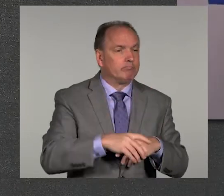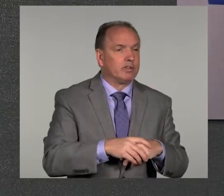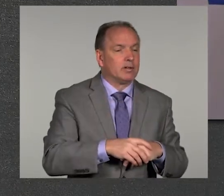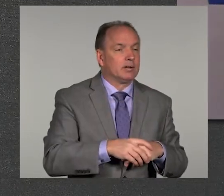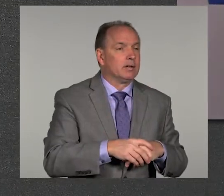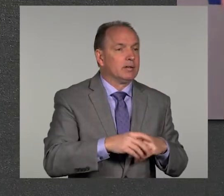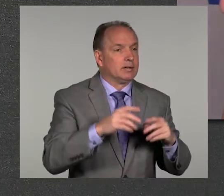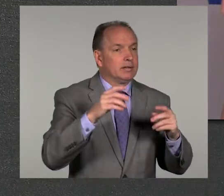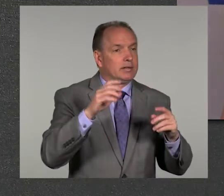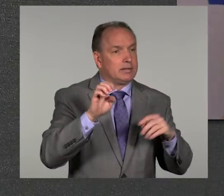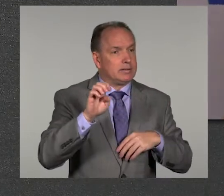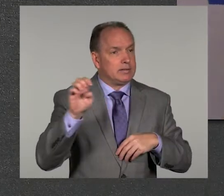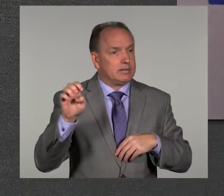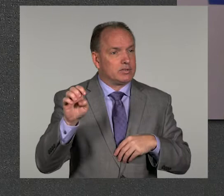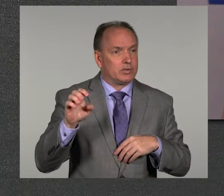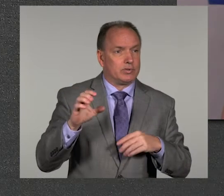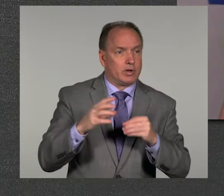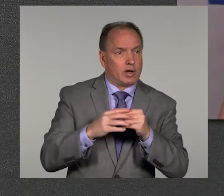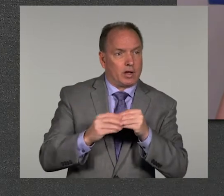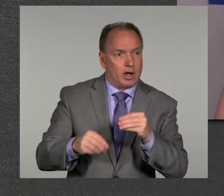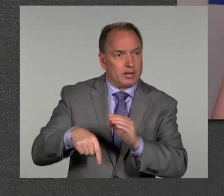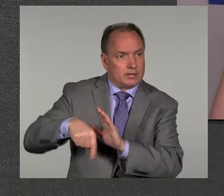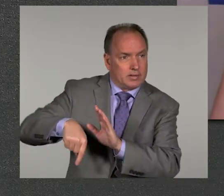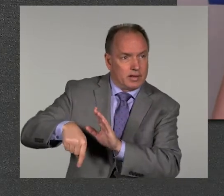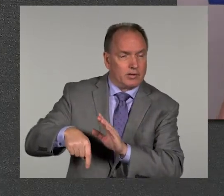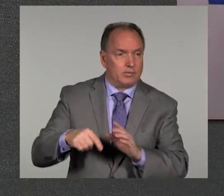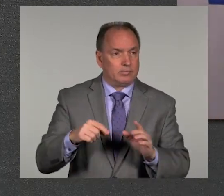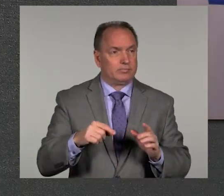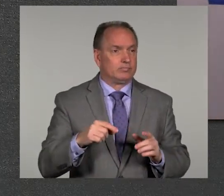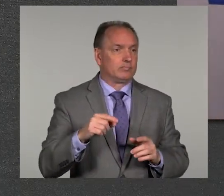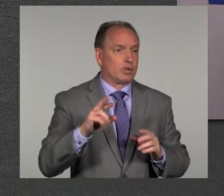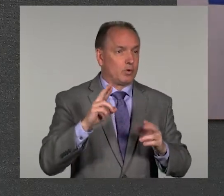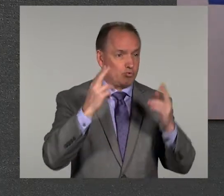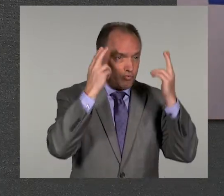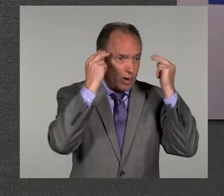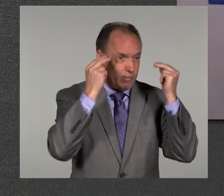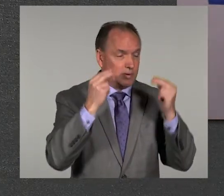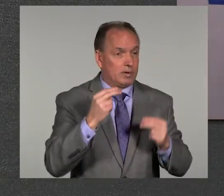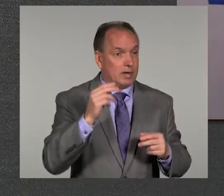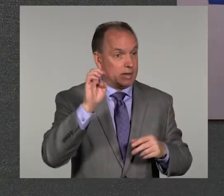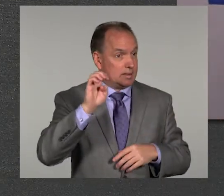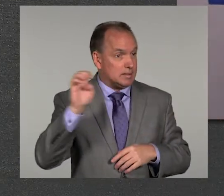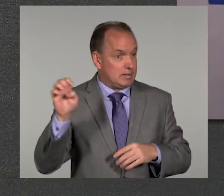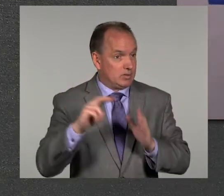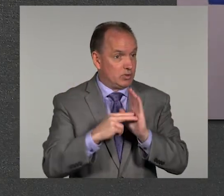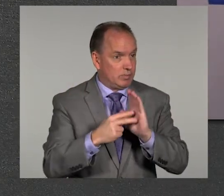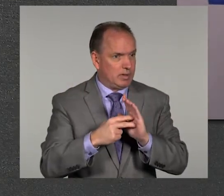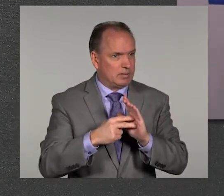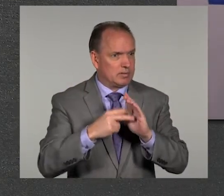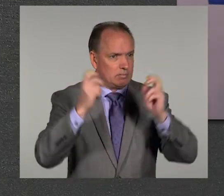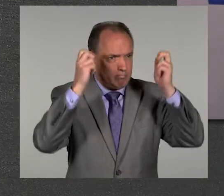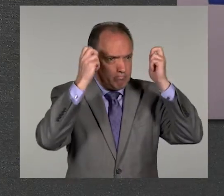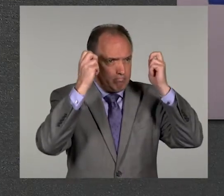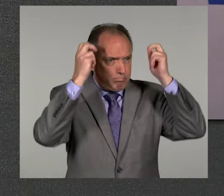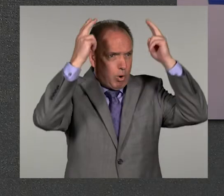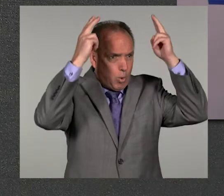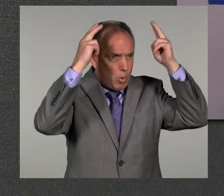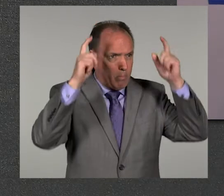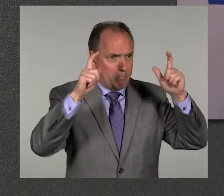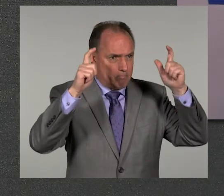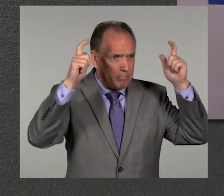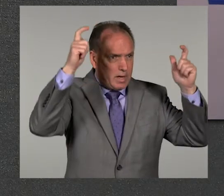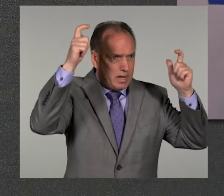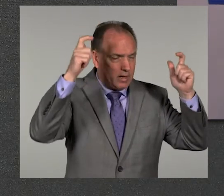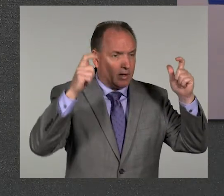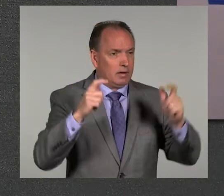cottontail rabbit. Now, if you want to do the Eastern cottontail rabbit, you want to make his ears a little bit bigger. And if you want to do the Appalachian